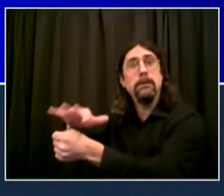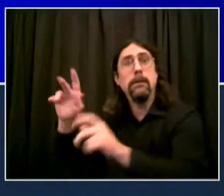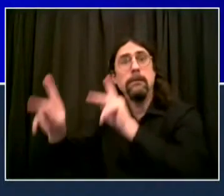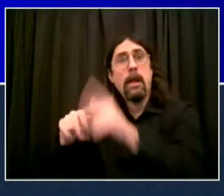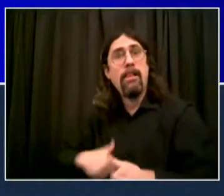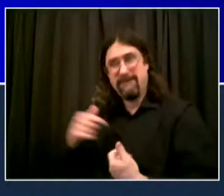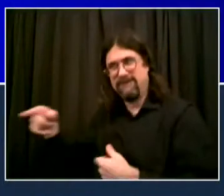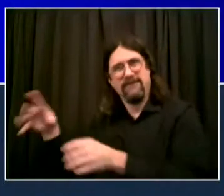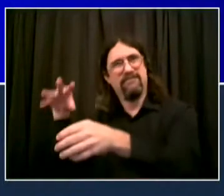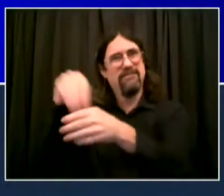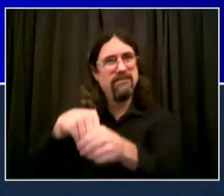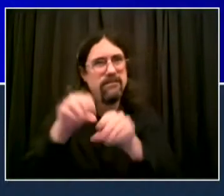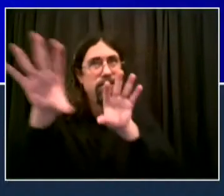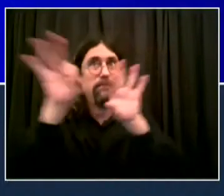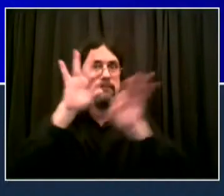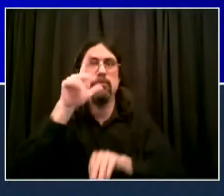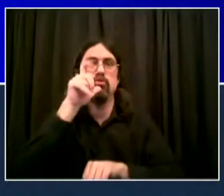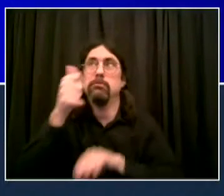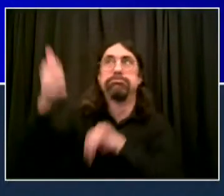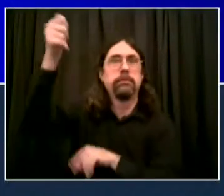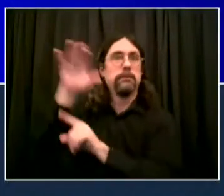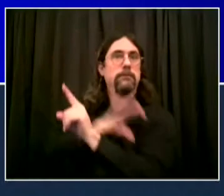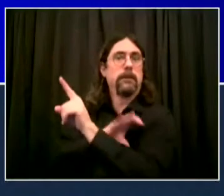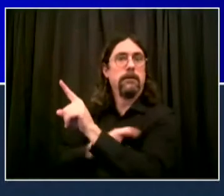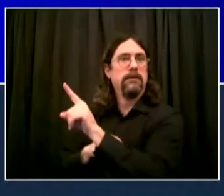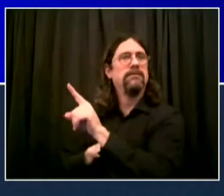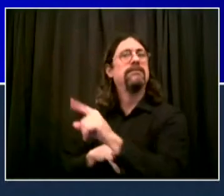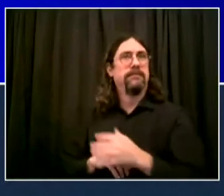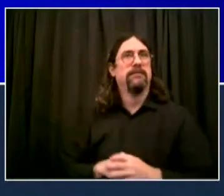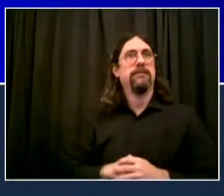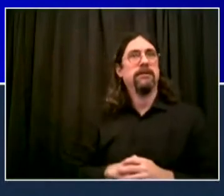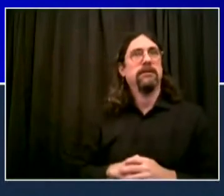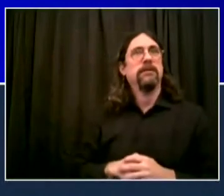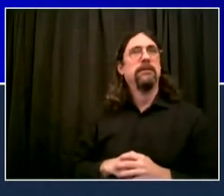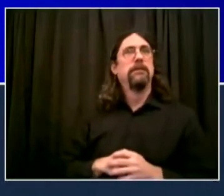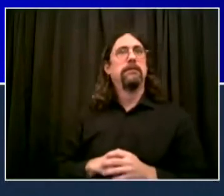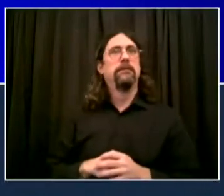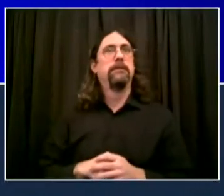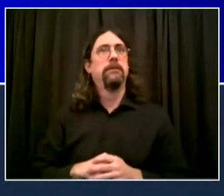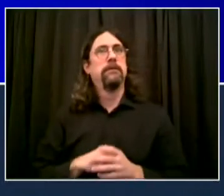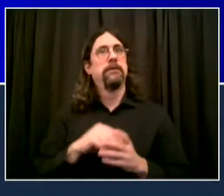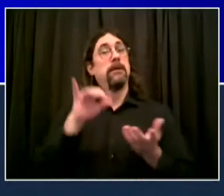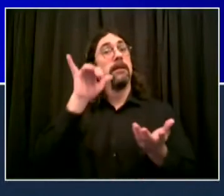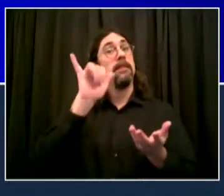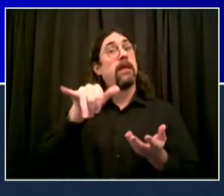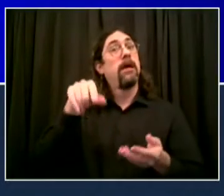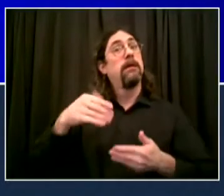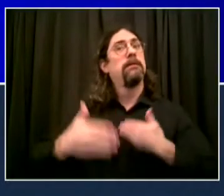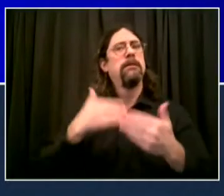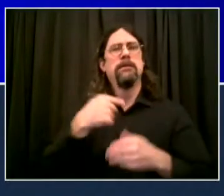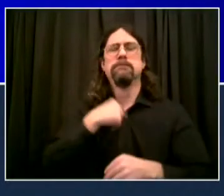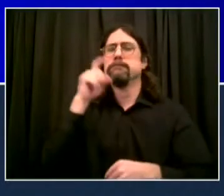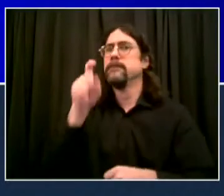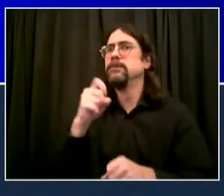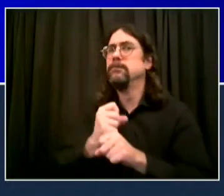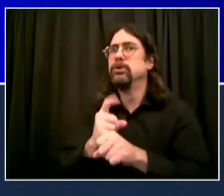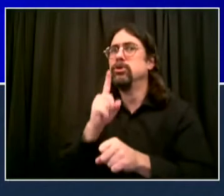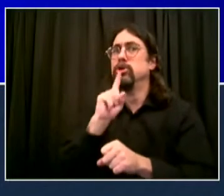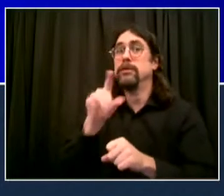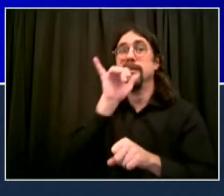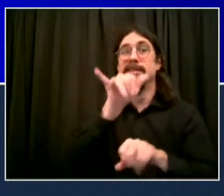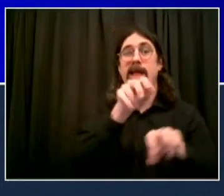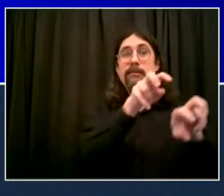takes over effectively. And then the precinct council will have an ongoing role, as always, but formally as well, in evaluating the work as that